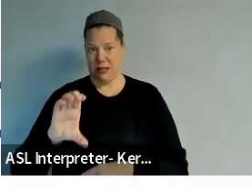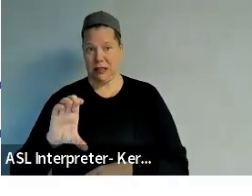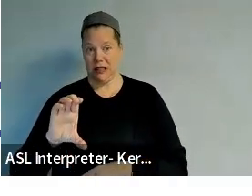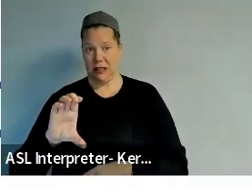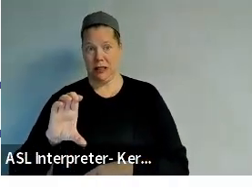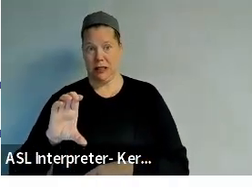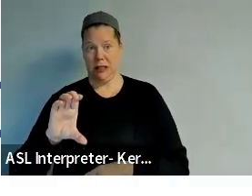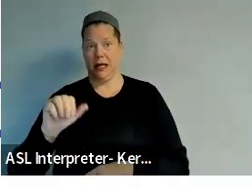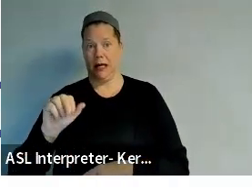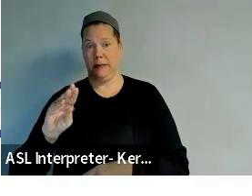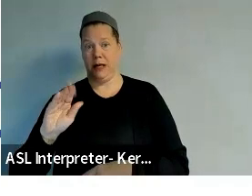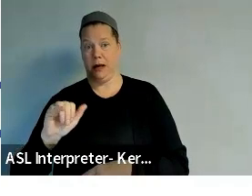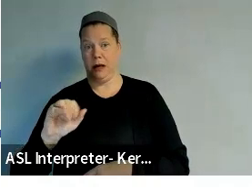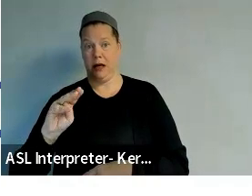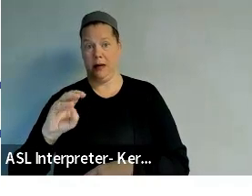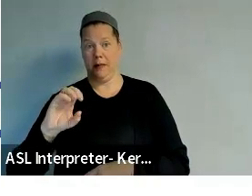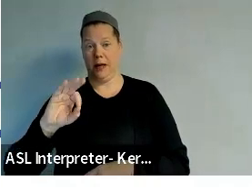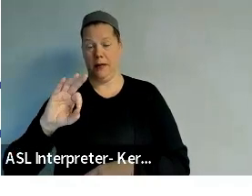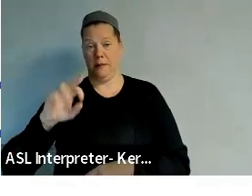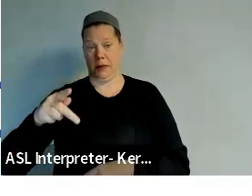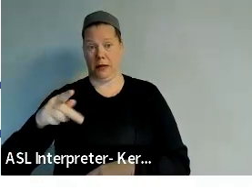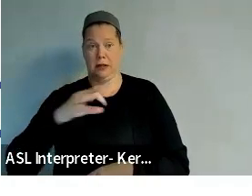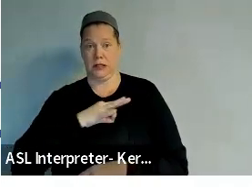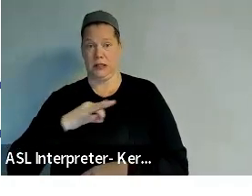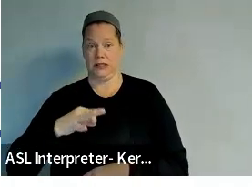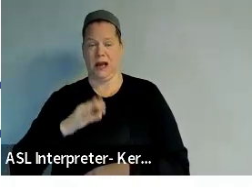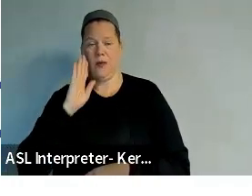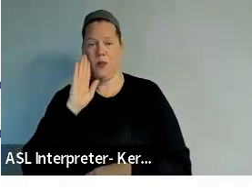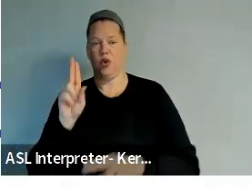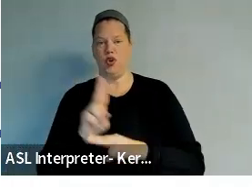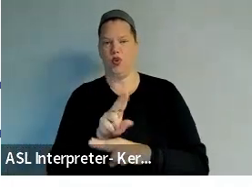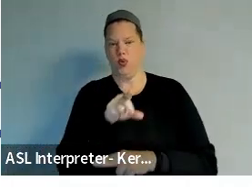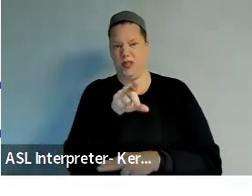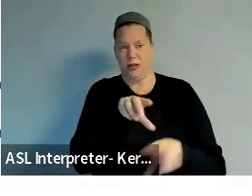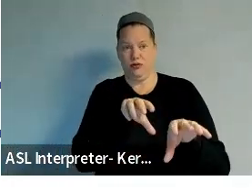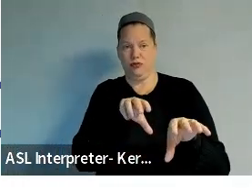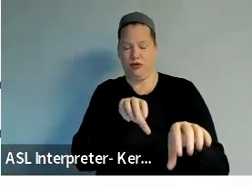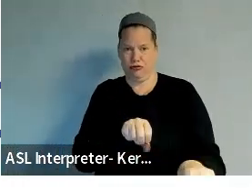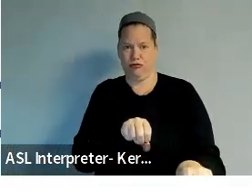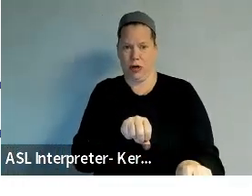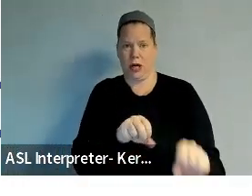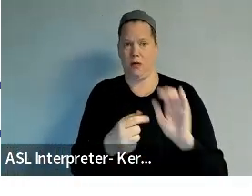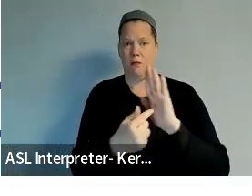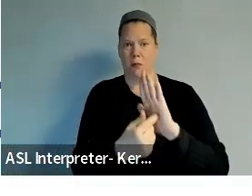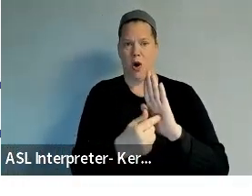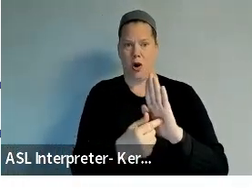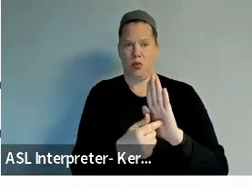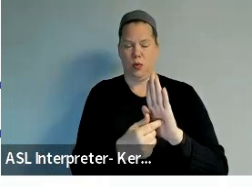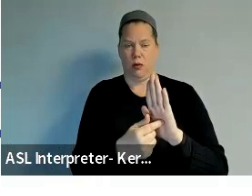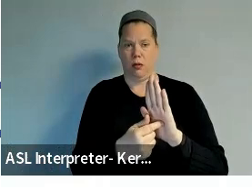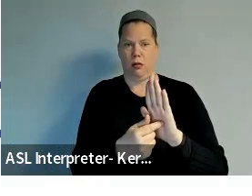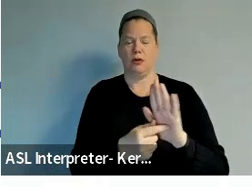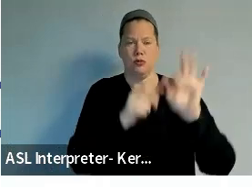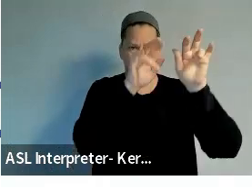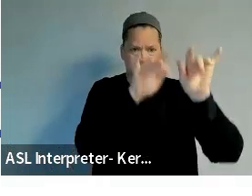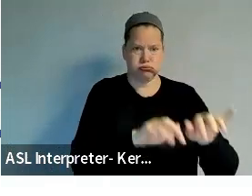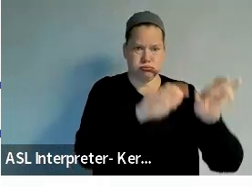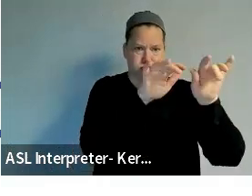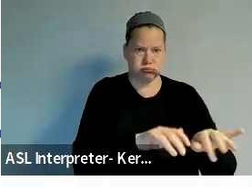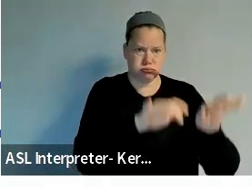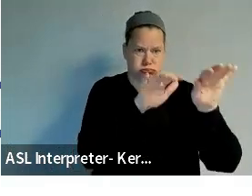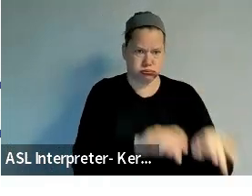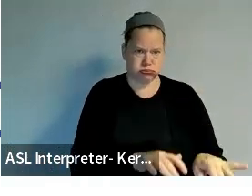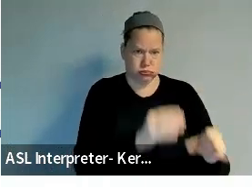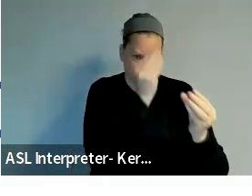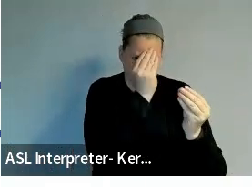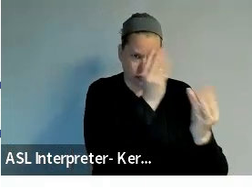ABI-MFP staff will use this restraint module to complete and review restraint